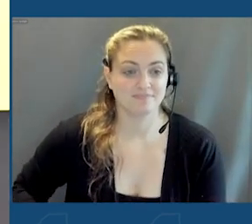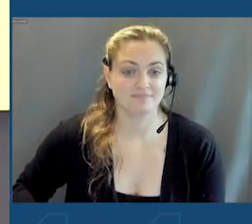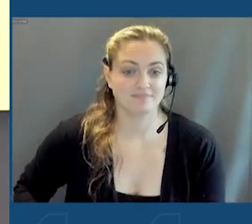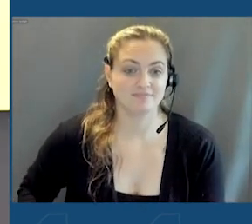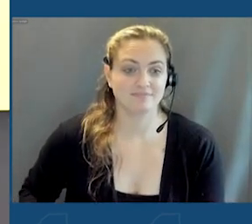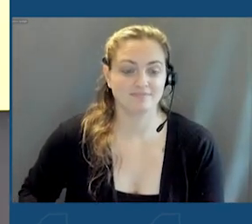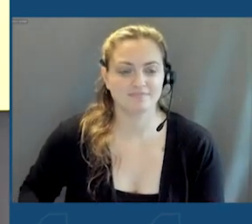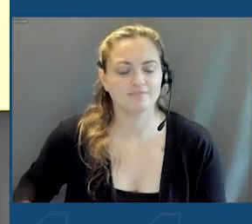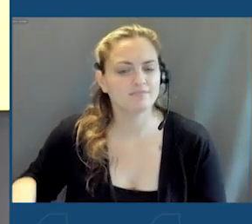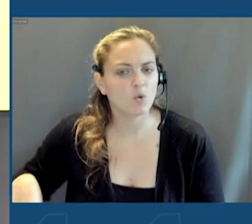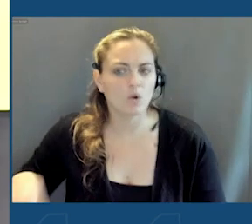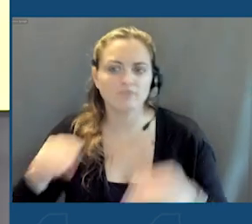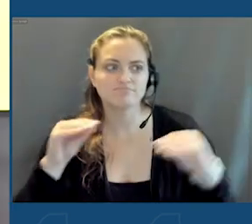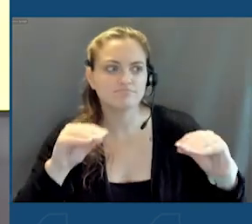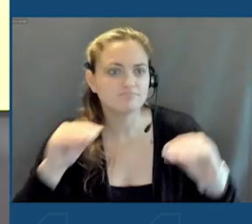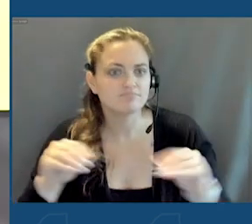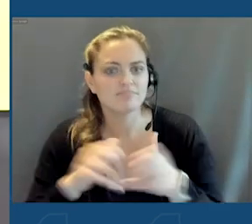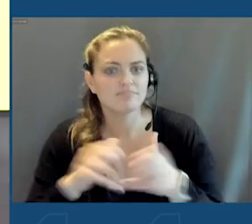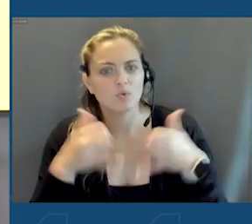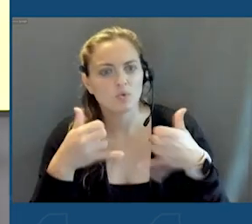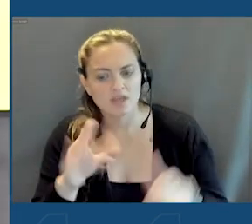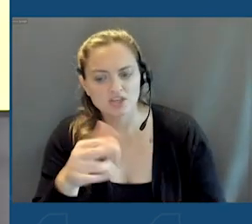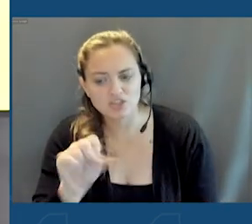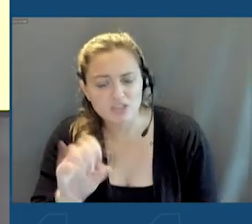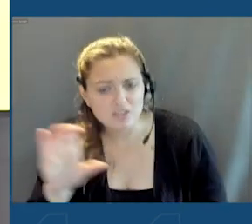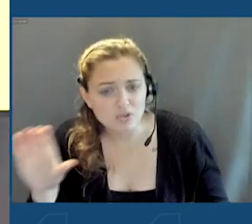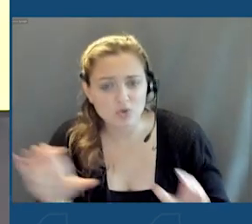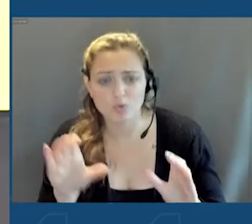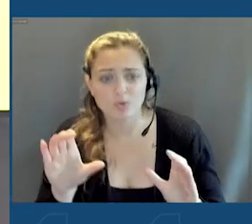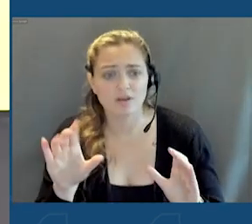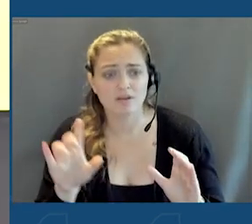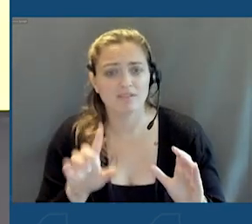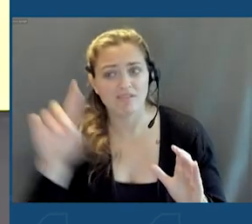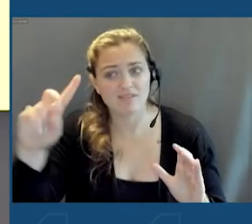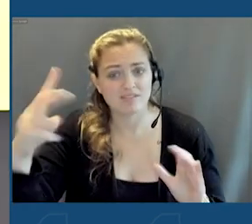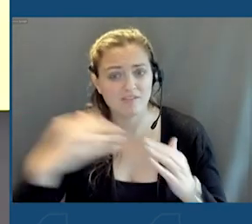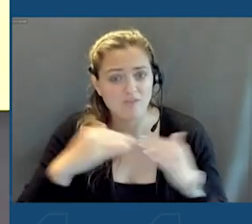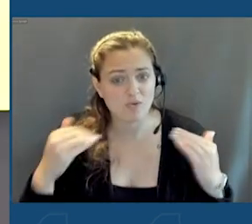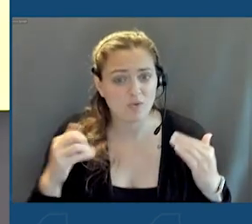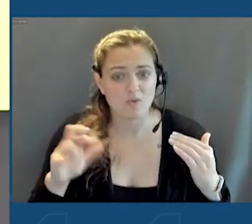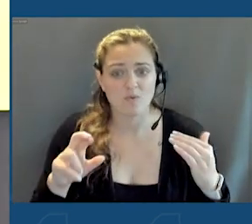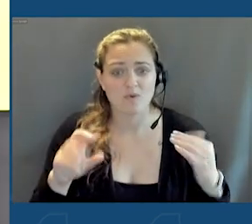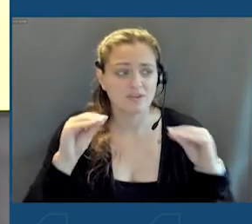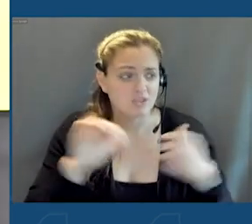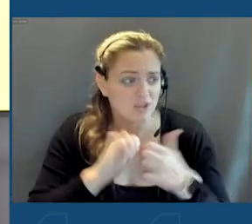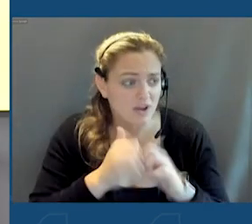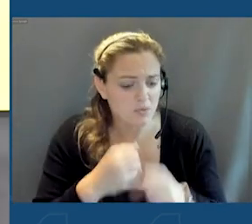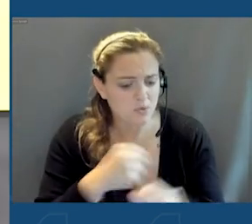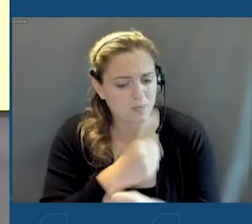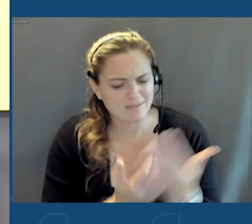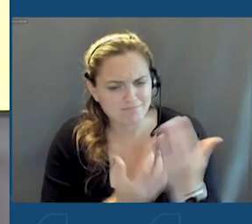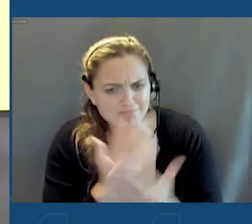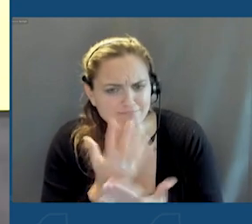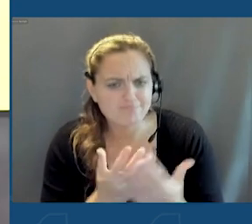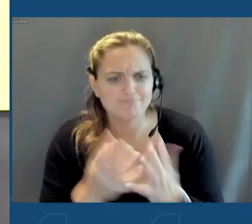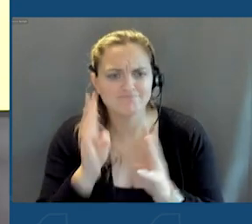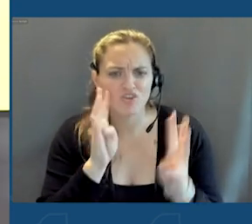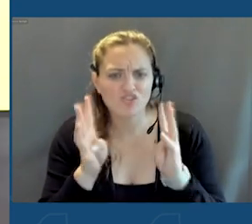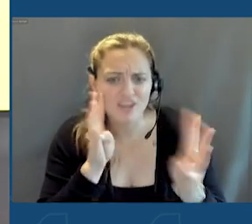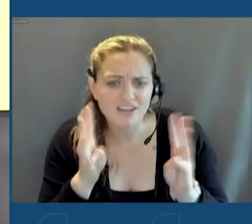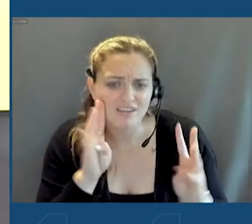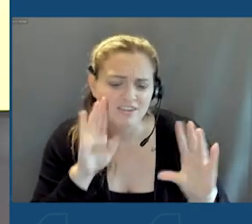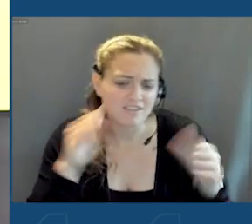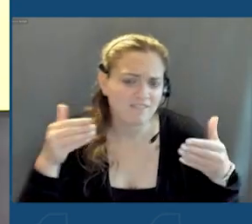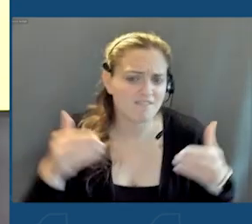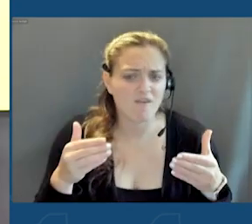Or teaching kids how to play chess like they're doing just upstairs, or teaching kids how to make things with their hands and creative. Everything is focused, as